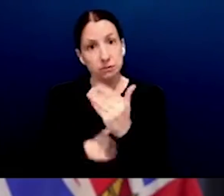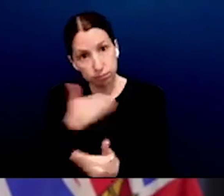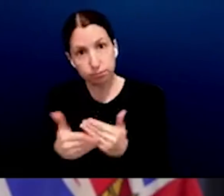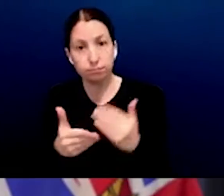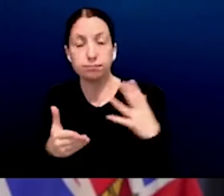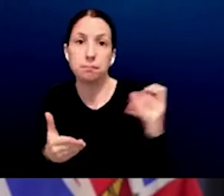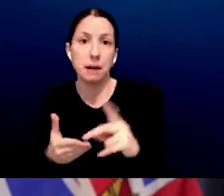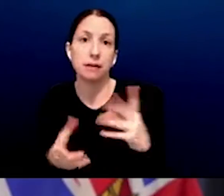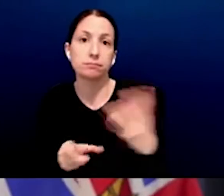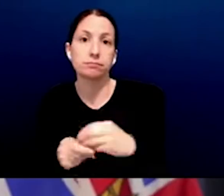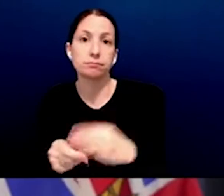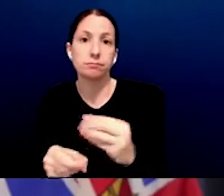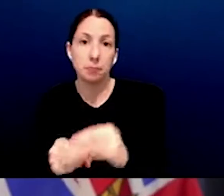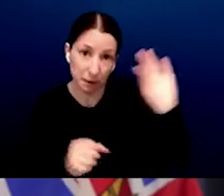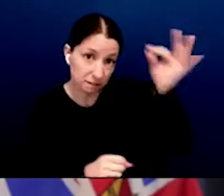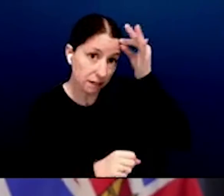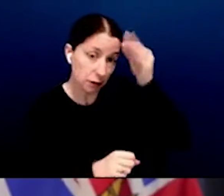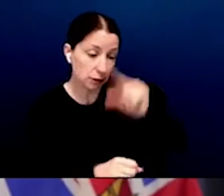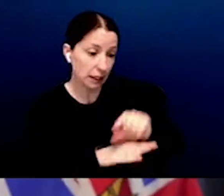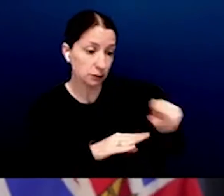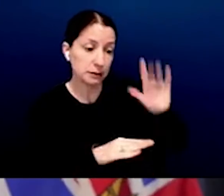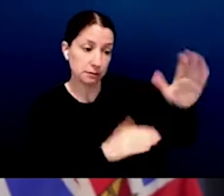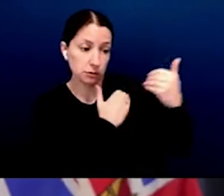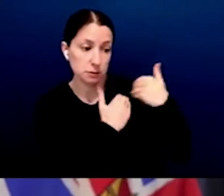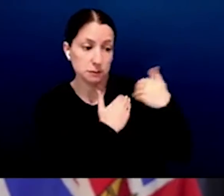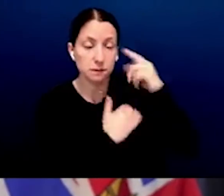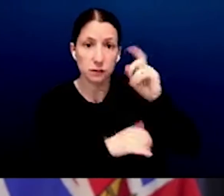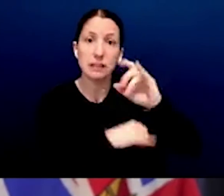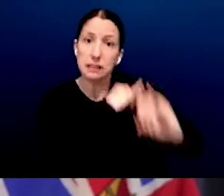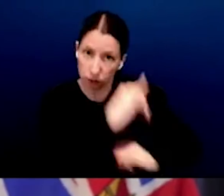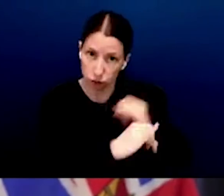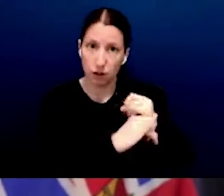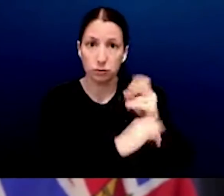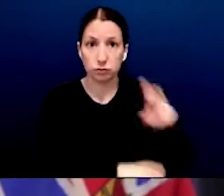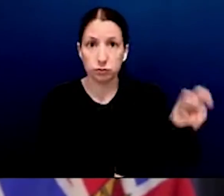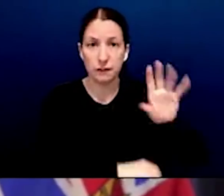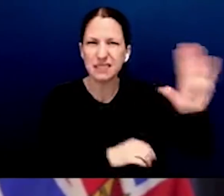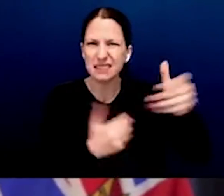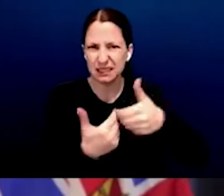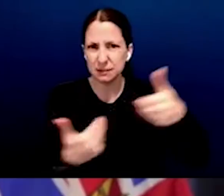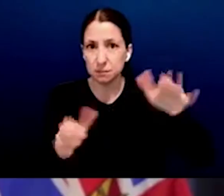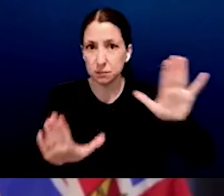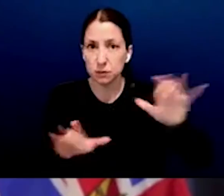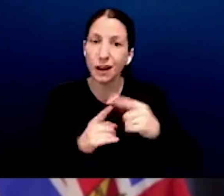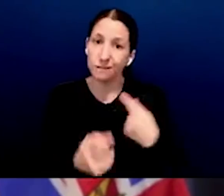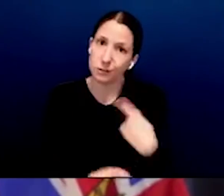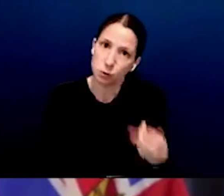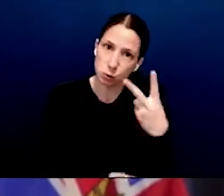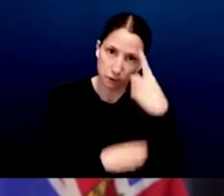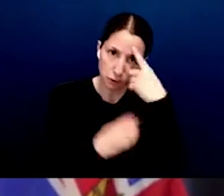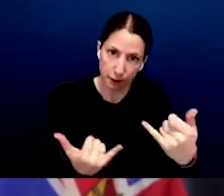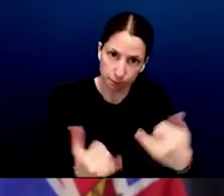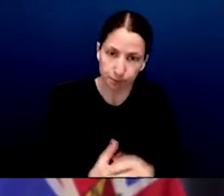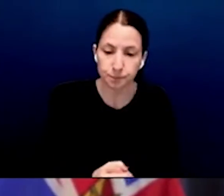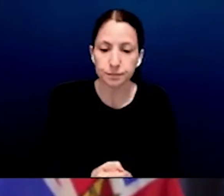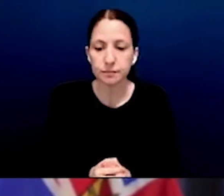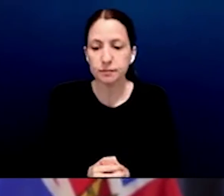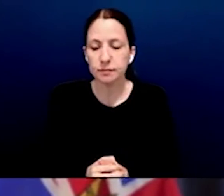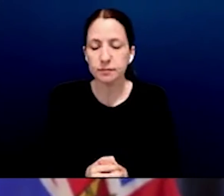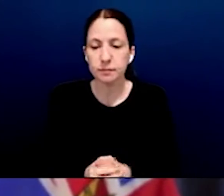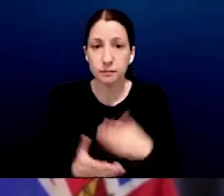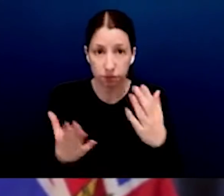responsible for international travel. Richard, do you have a follow-up? Yeah, in a roundtable you did